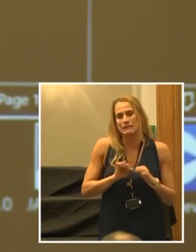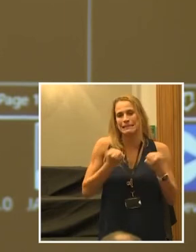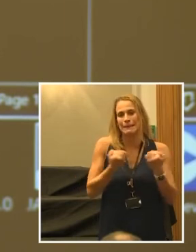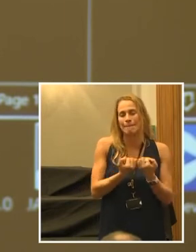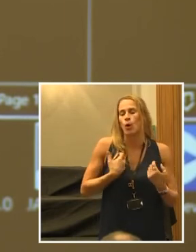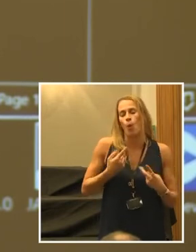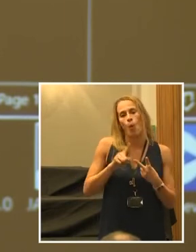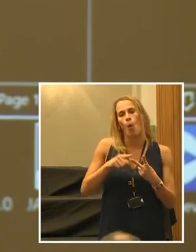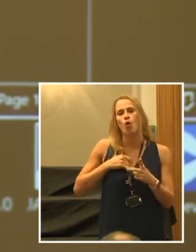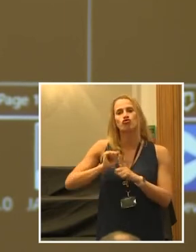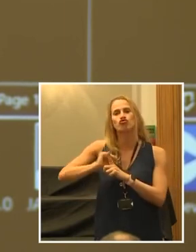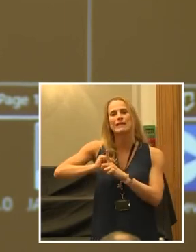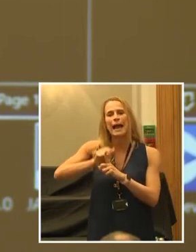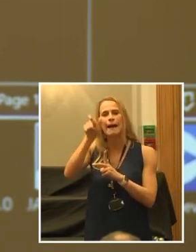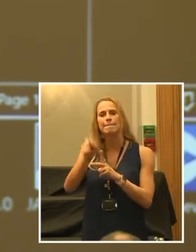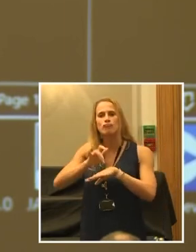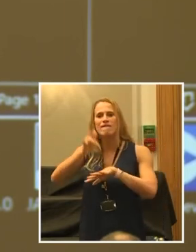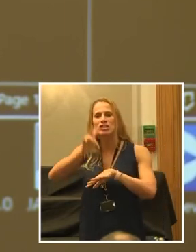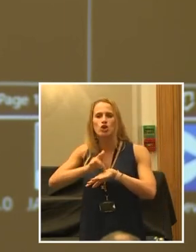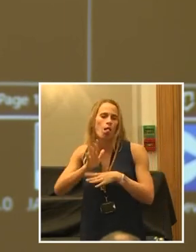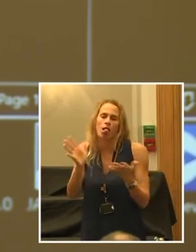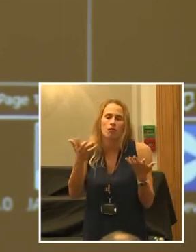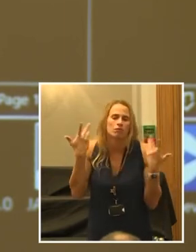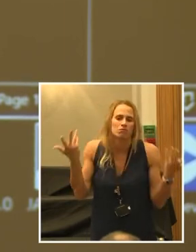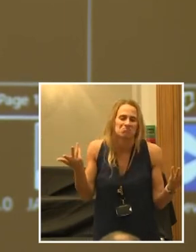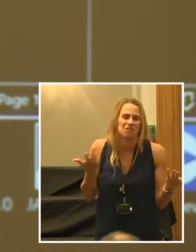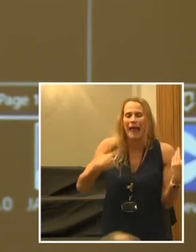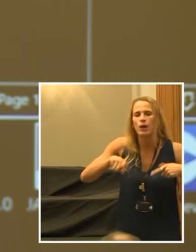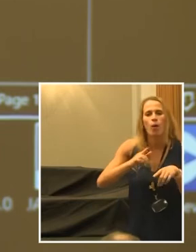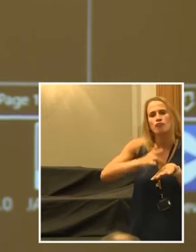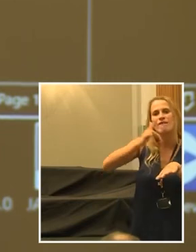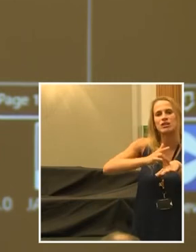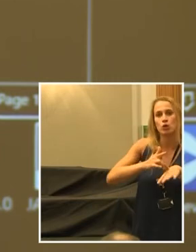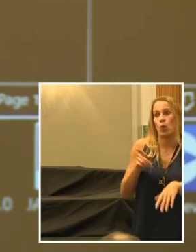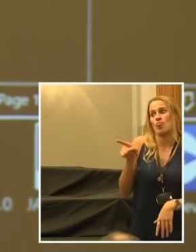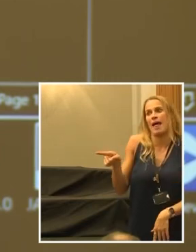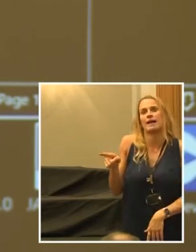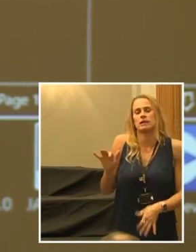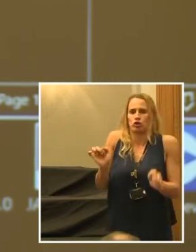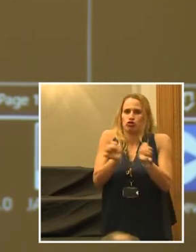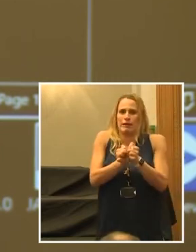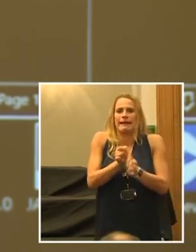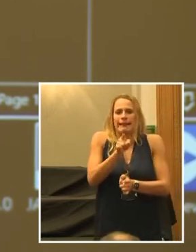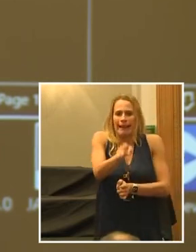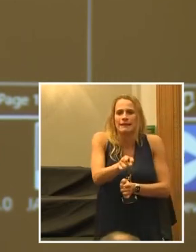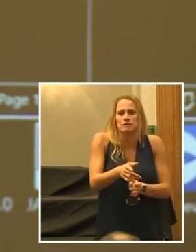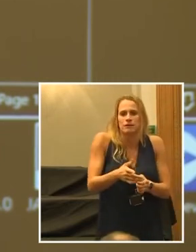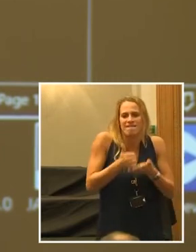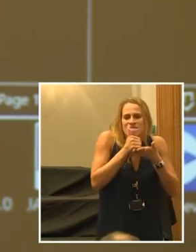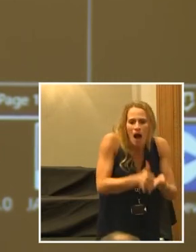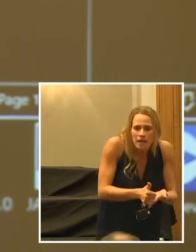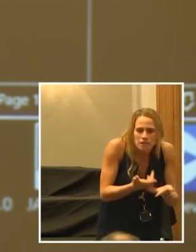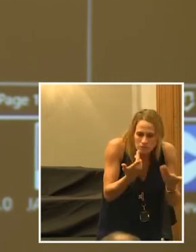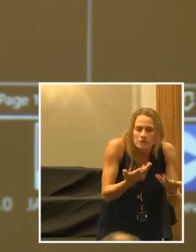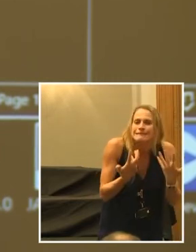rehab, a techlo, you know, any of these, I'm generally echlos, they're all great. So you do need to speak to somebody who will give you the best guidance to say, have